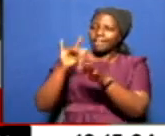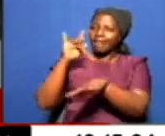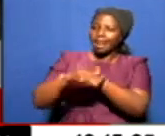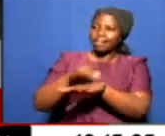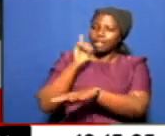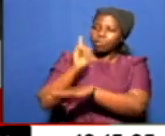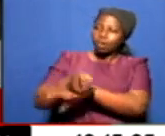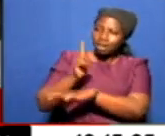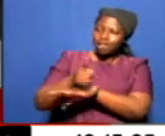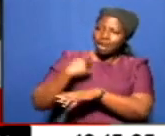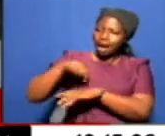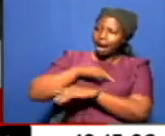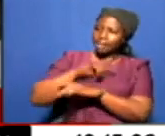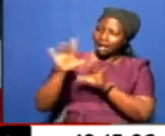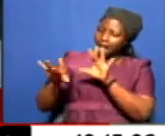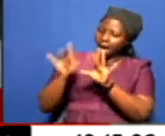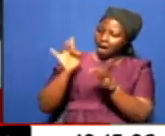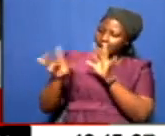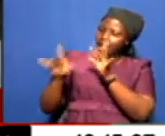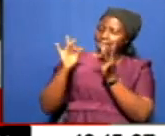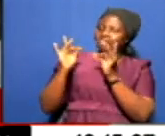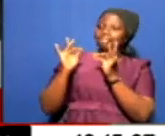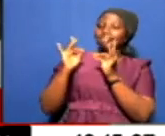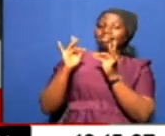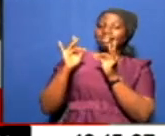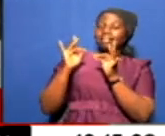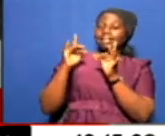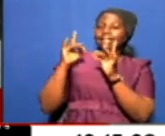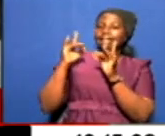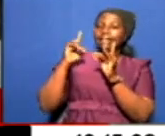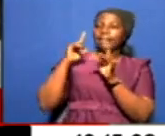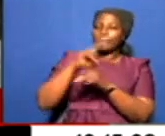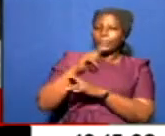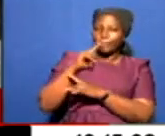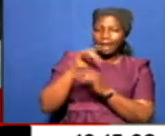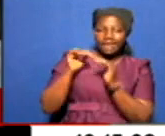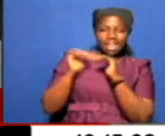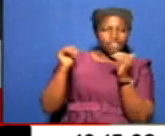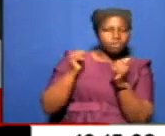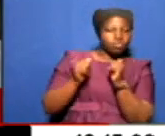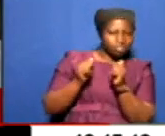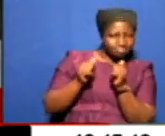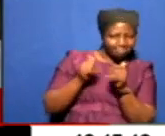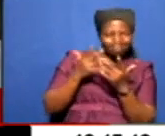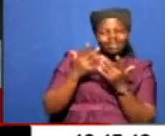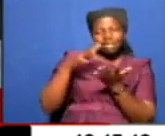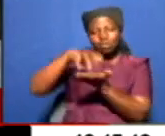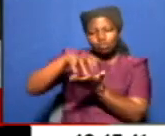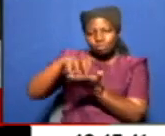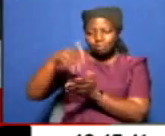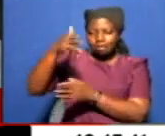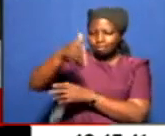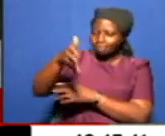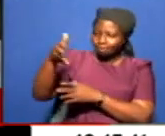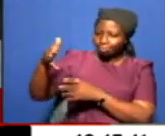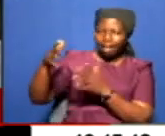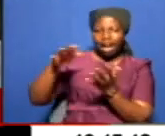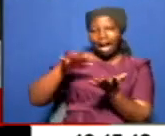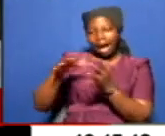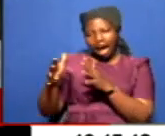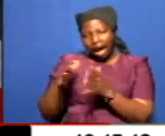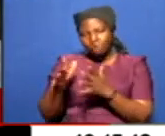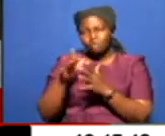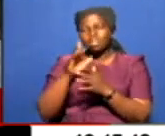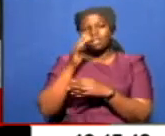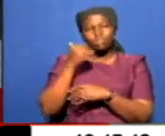what is the threat level, what is the situation on the ground. Mm-hmm. And we have different parts of Kenya. So we will